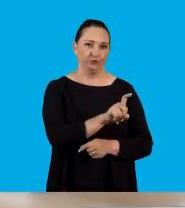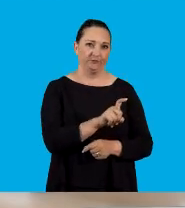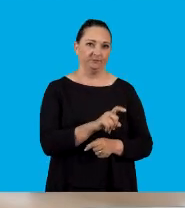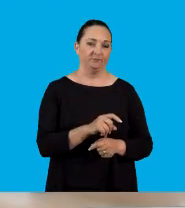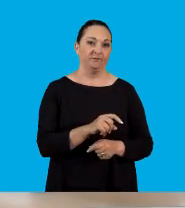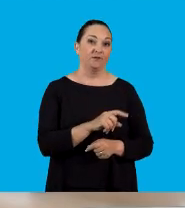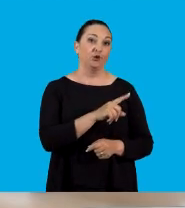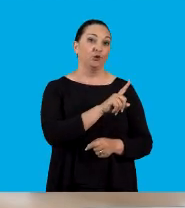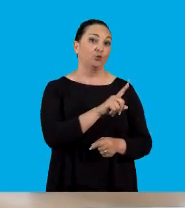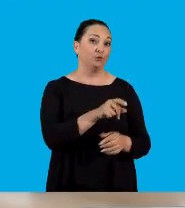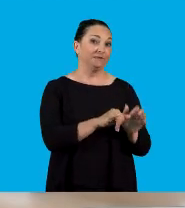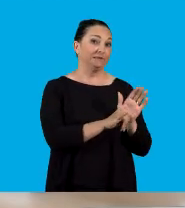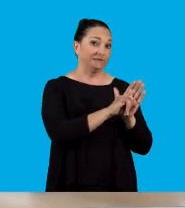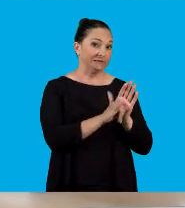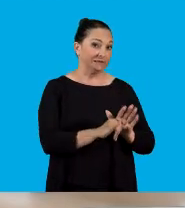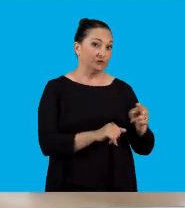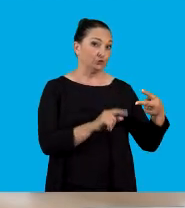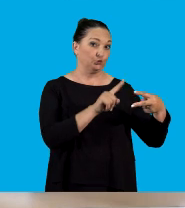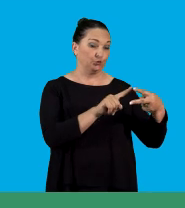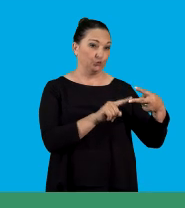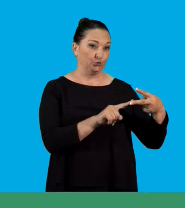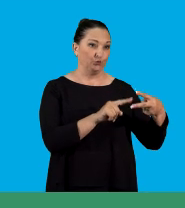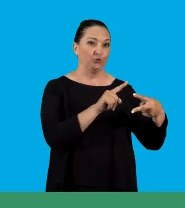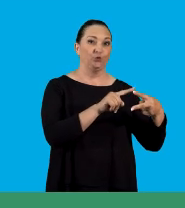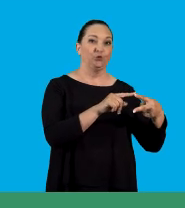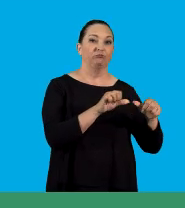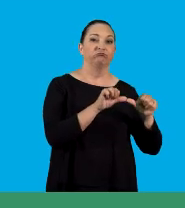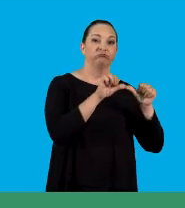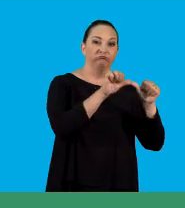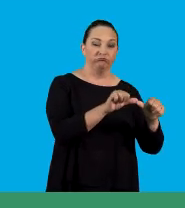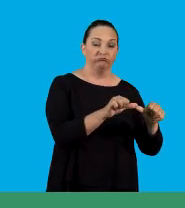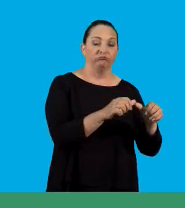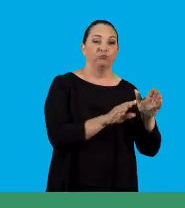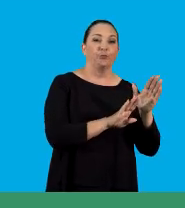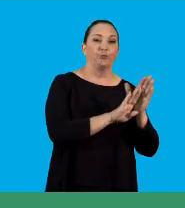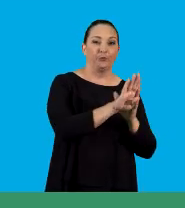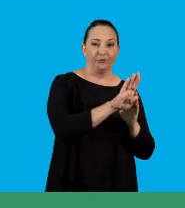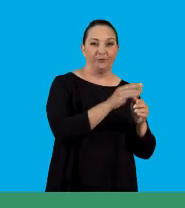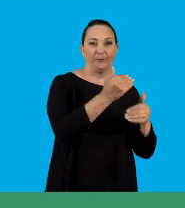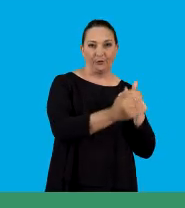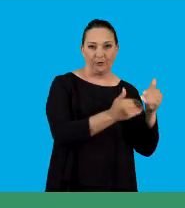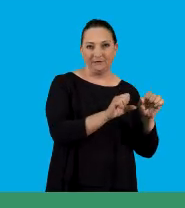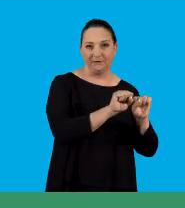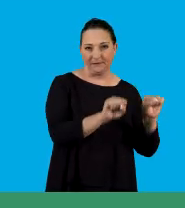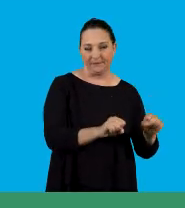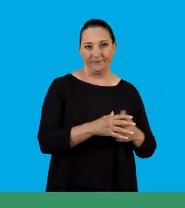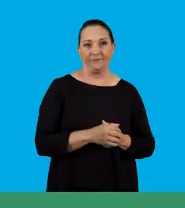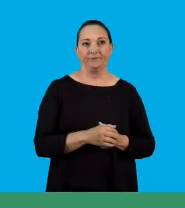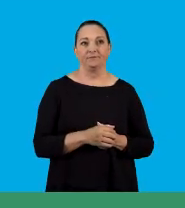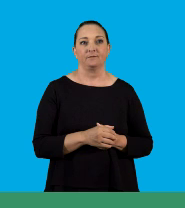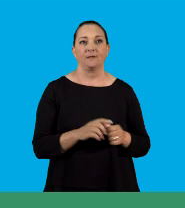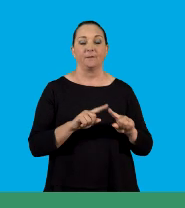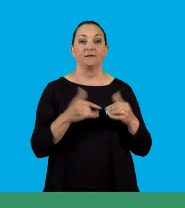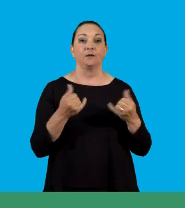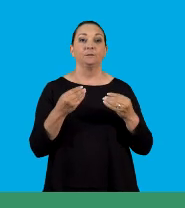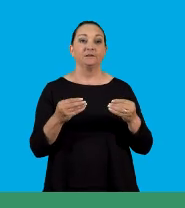So our question 1, we identified 2 elements. The first one was continuous improvement to processes and systems. What is the advantage? Is